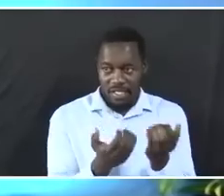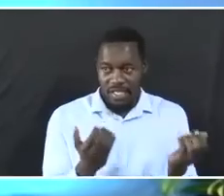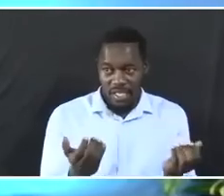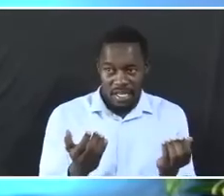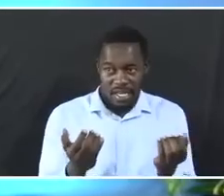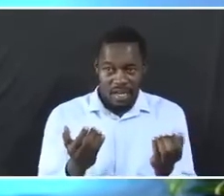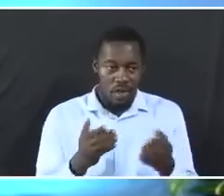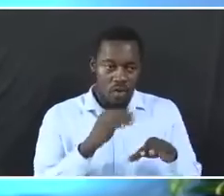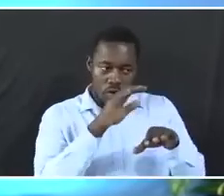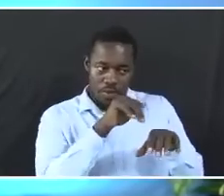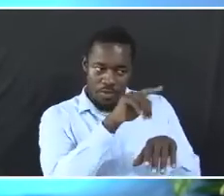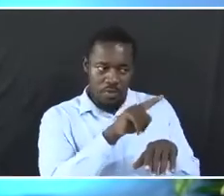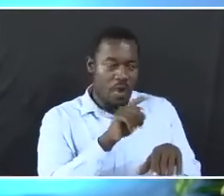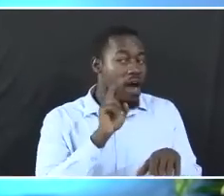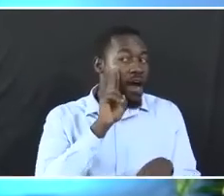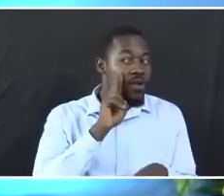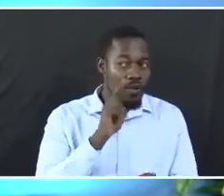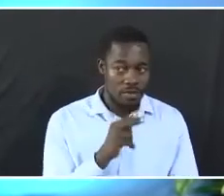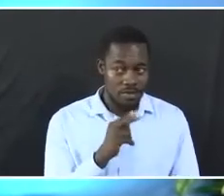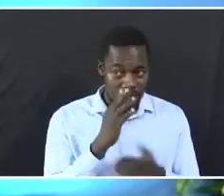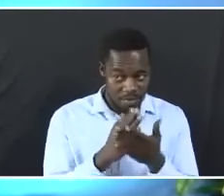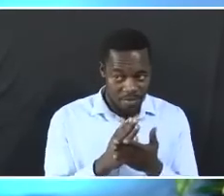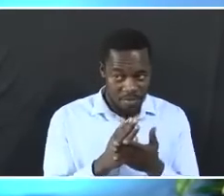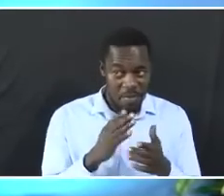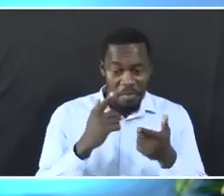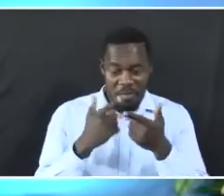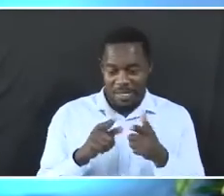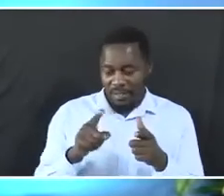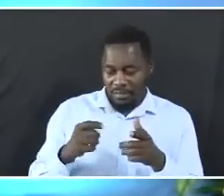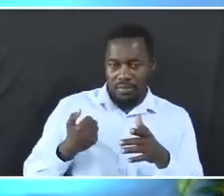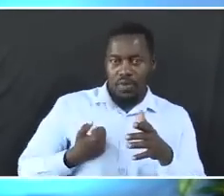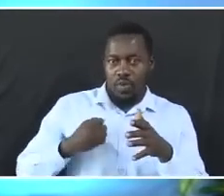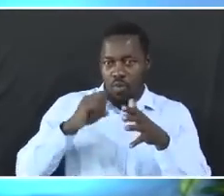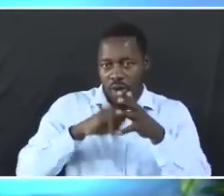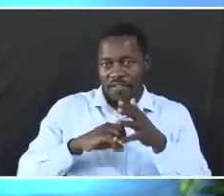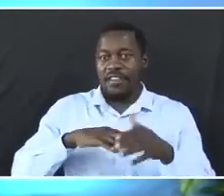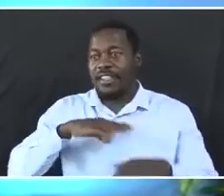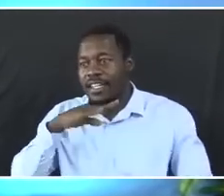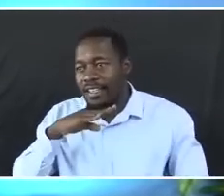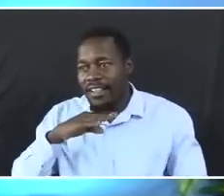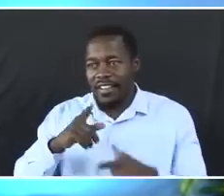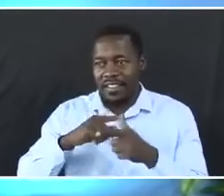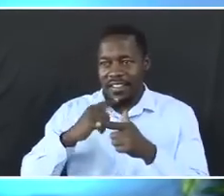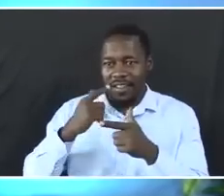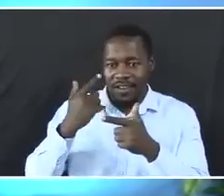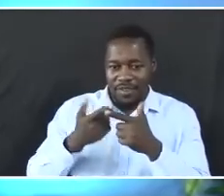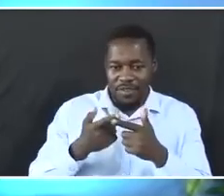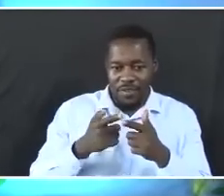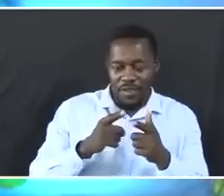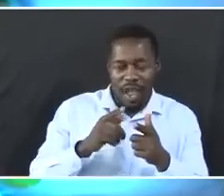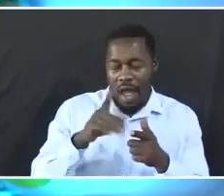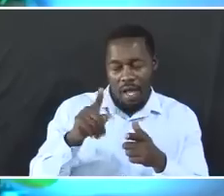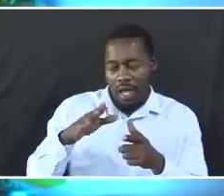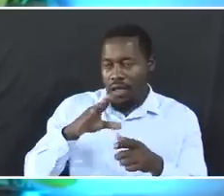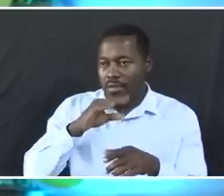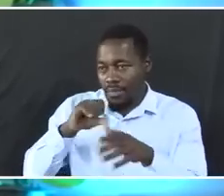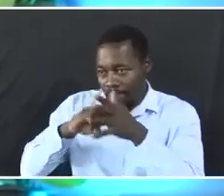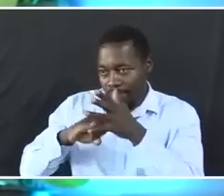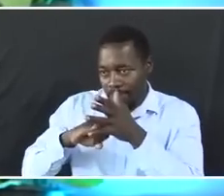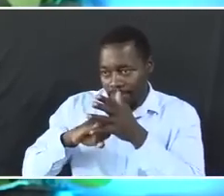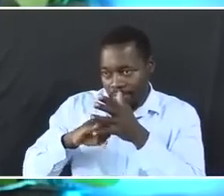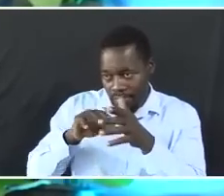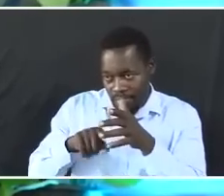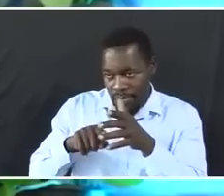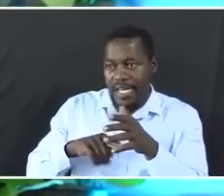Please, I have no authority to give you answers. I'm just trying to read from the biblical script.